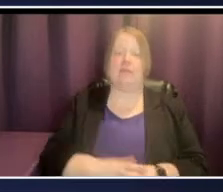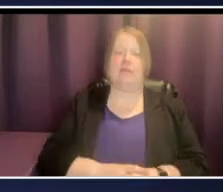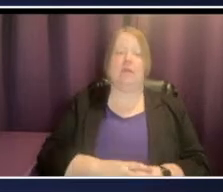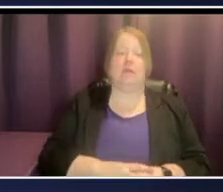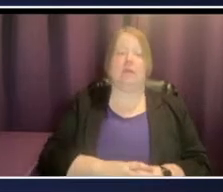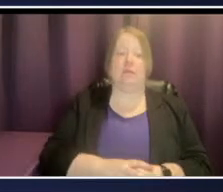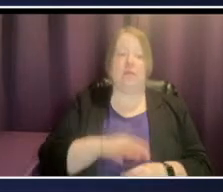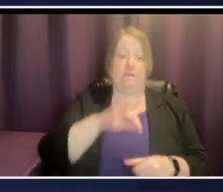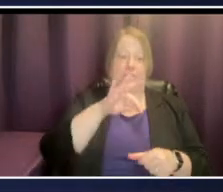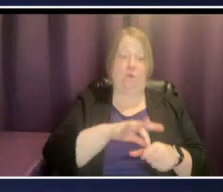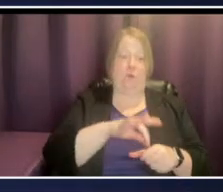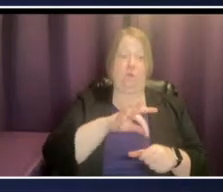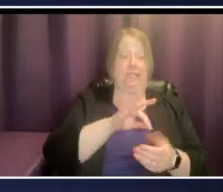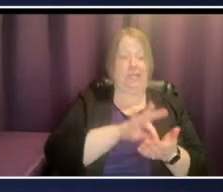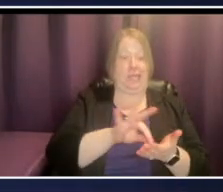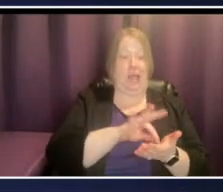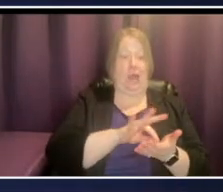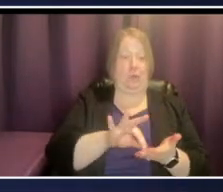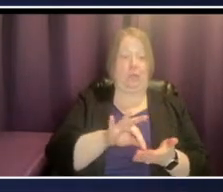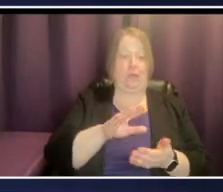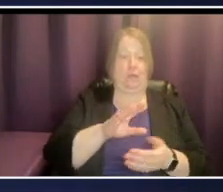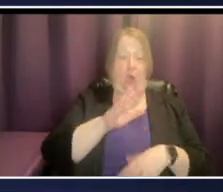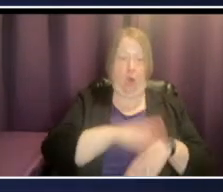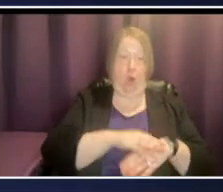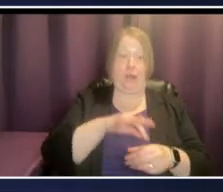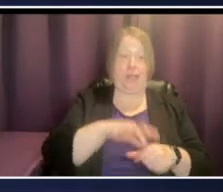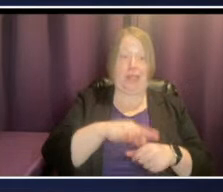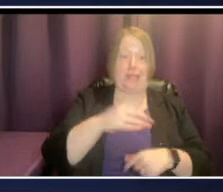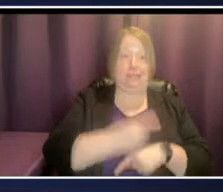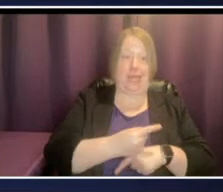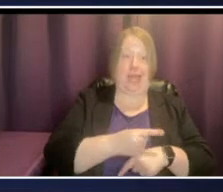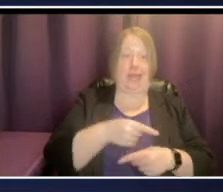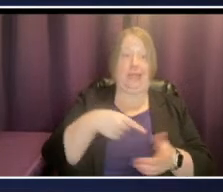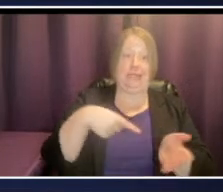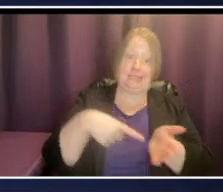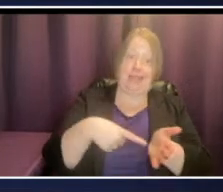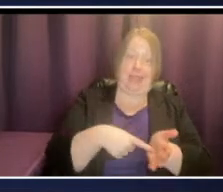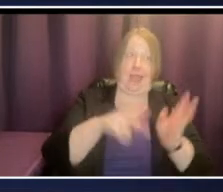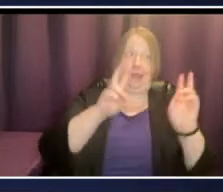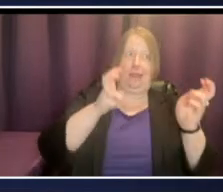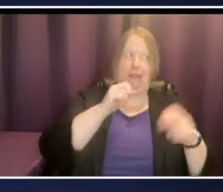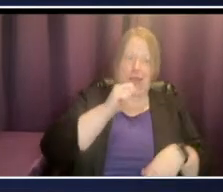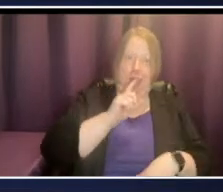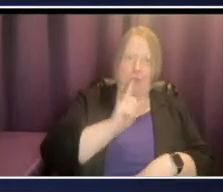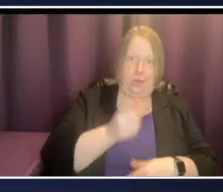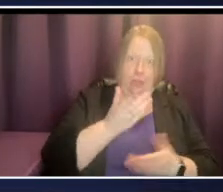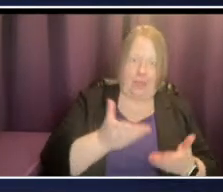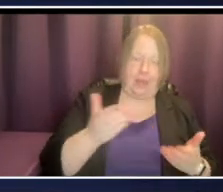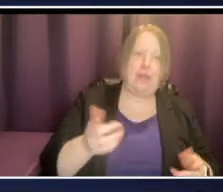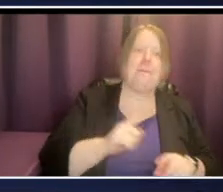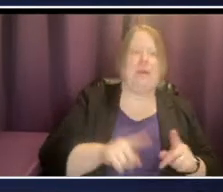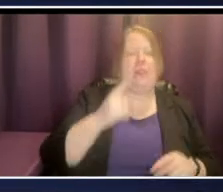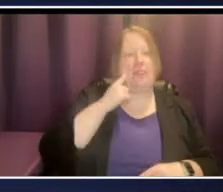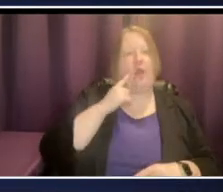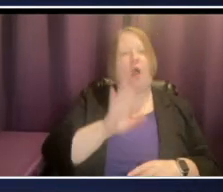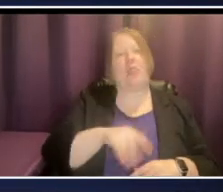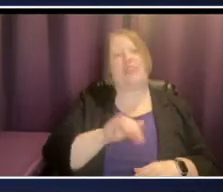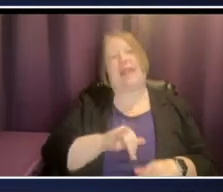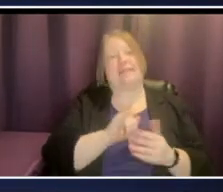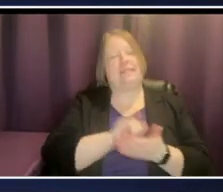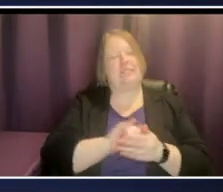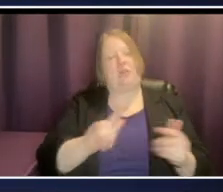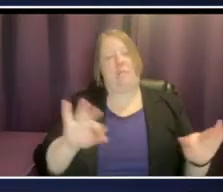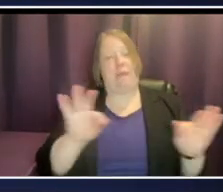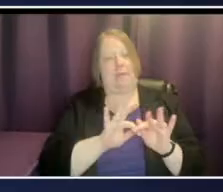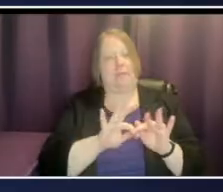counted by the Election Day deadline, and there is no Election Day deadline, would matter. Everyone knew that ballot counting would